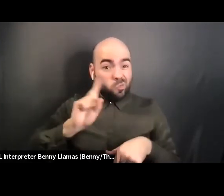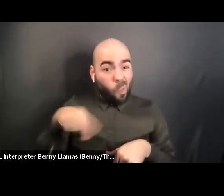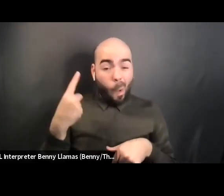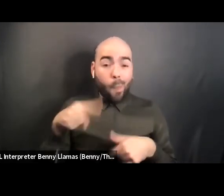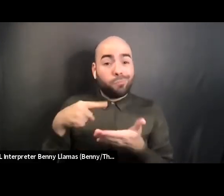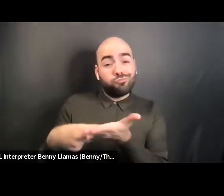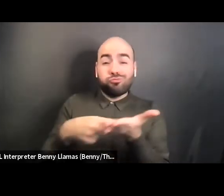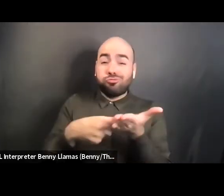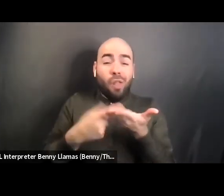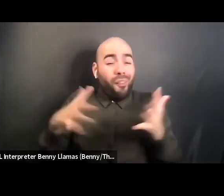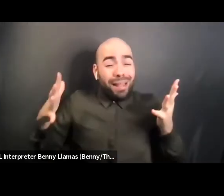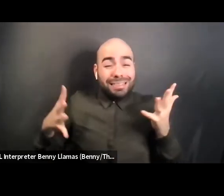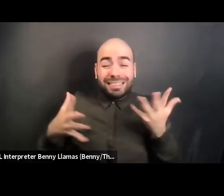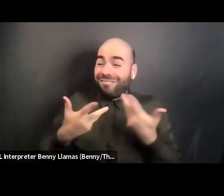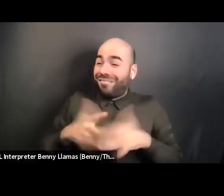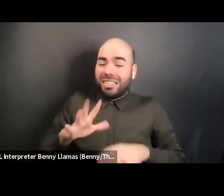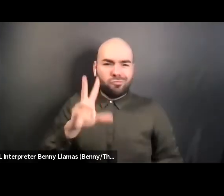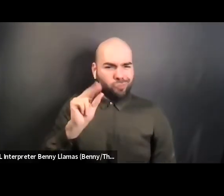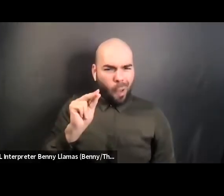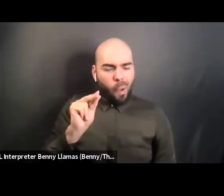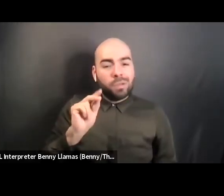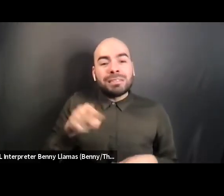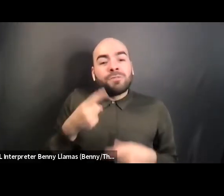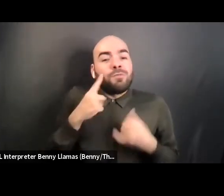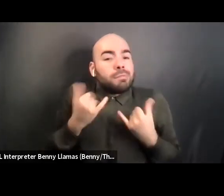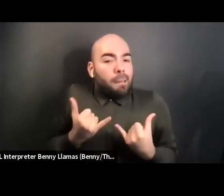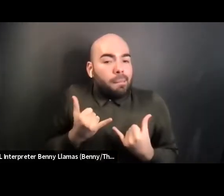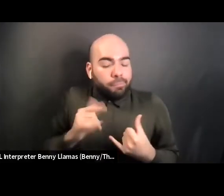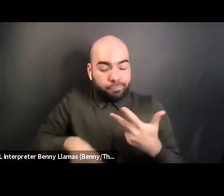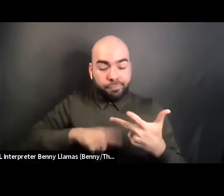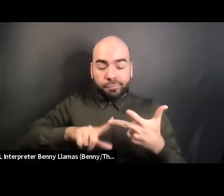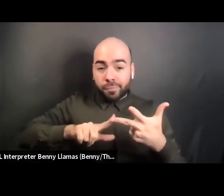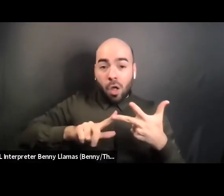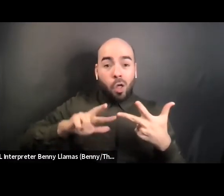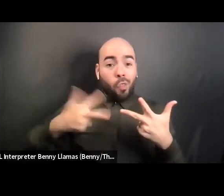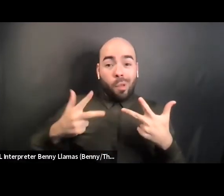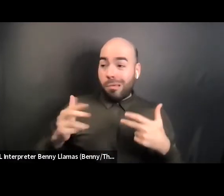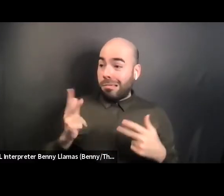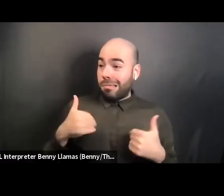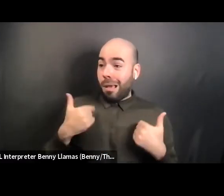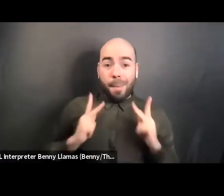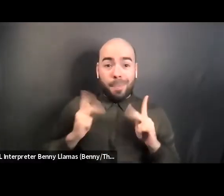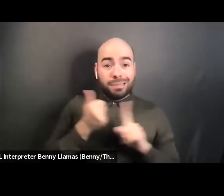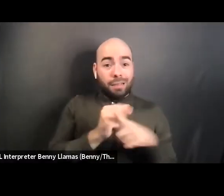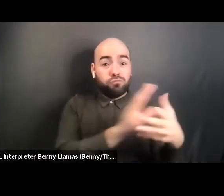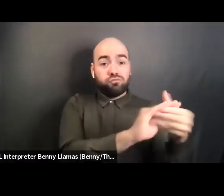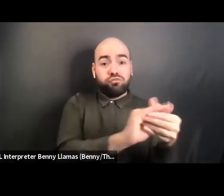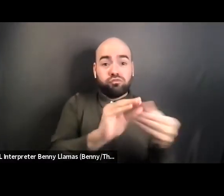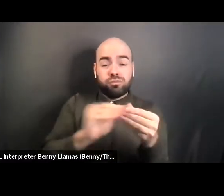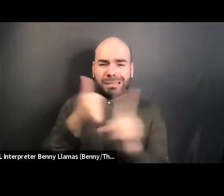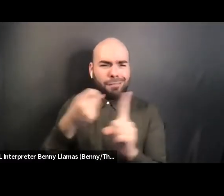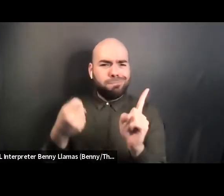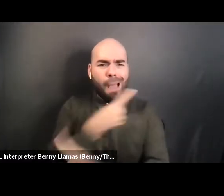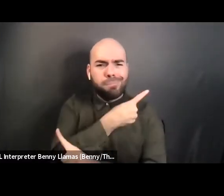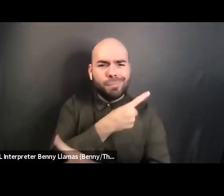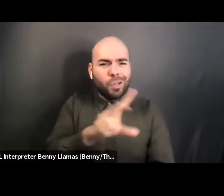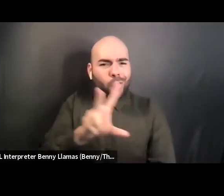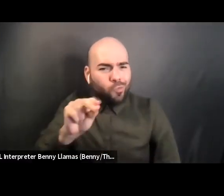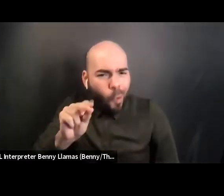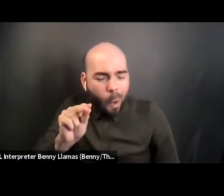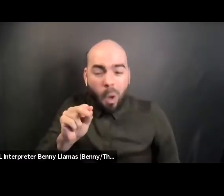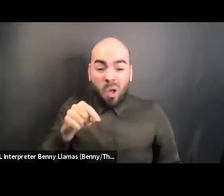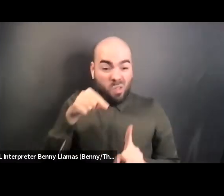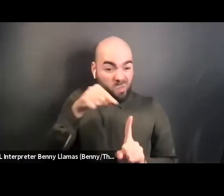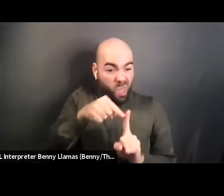today. 3, the young people speaking throughout the afternoon are not anomalies. There is someone in your theater,